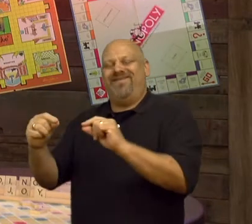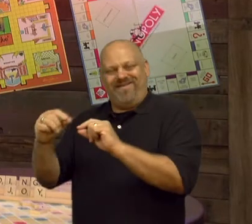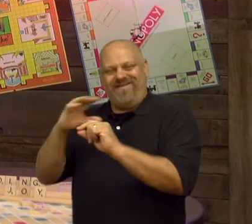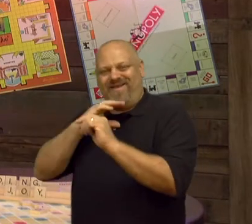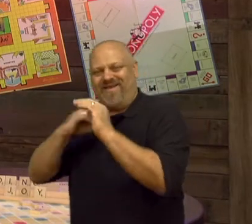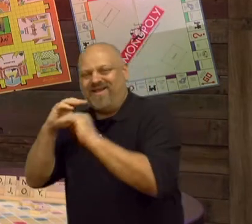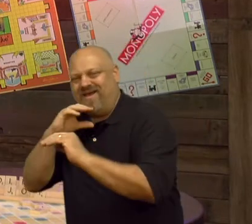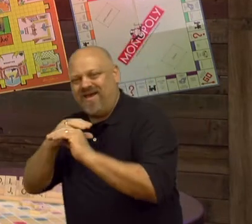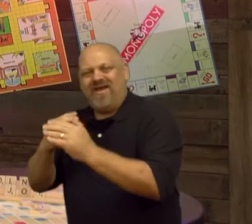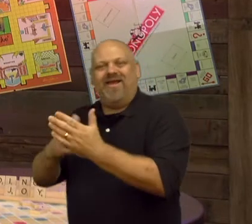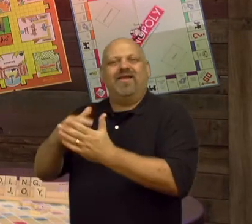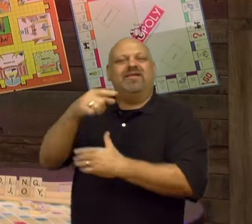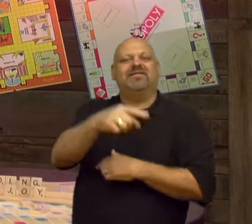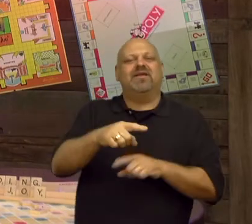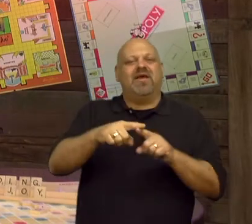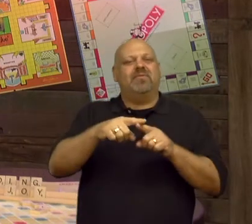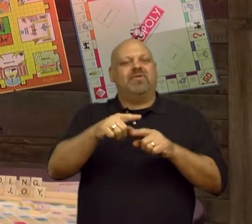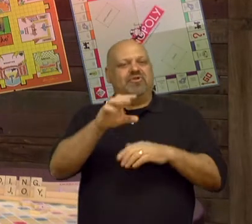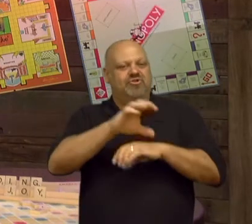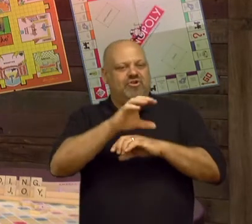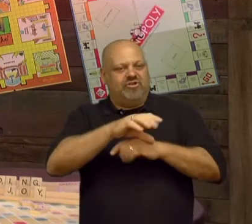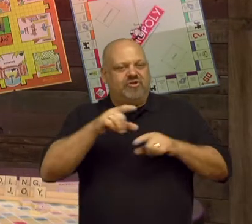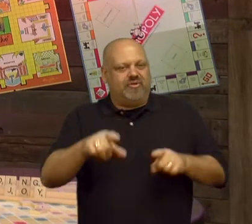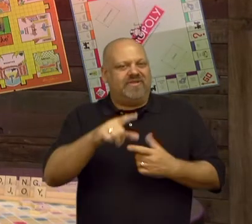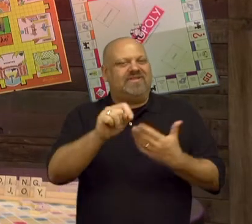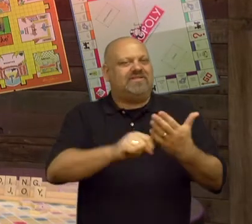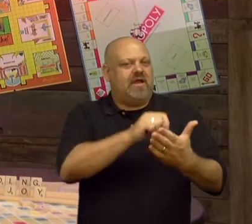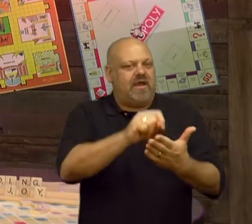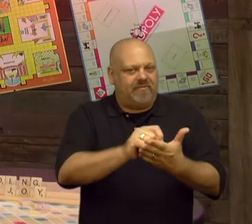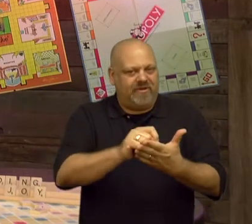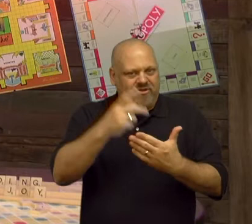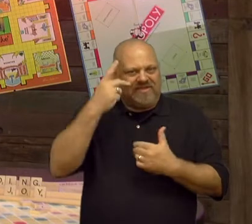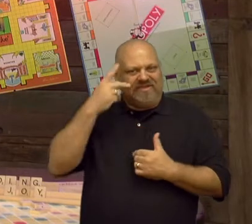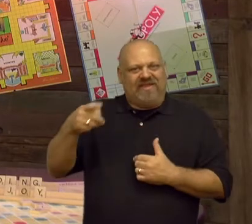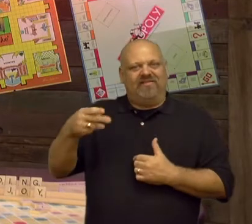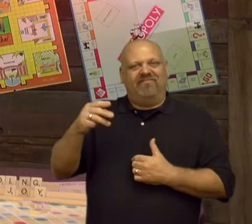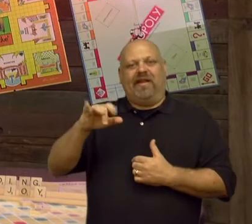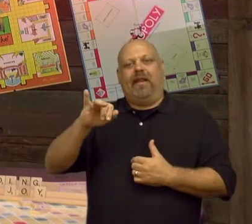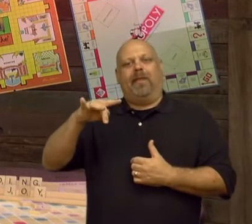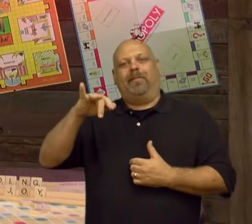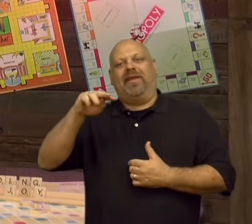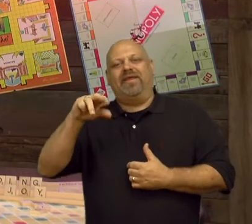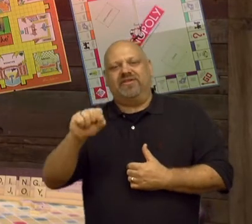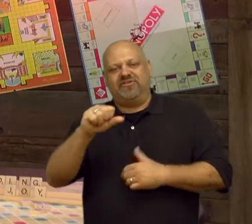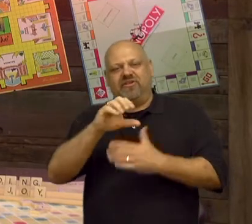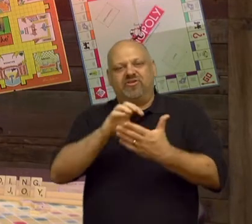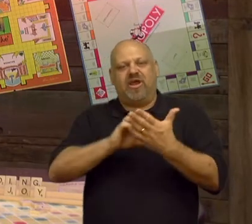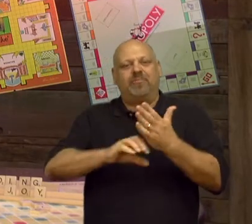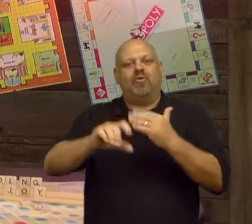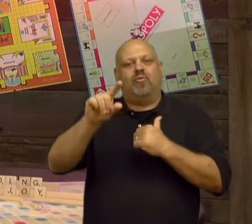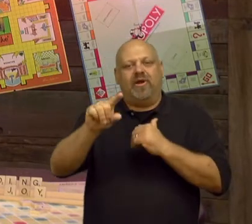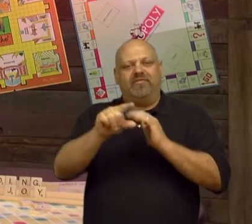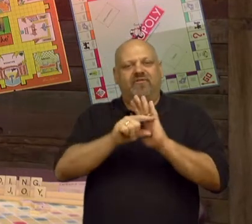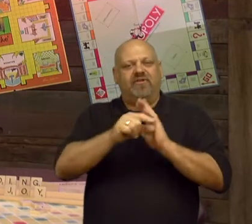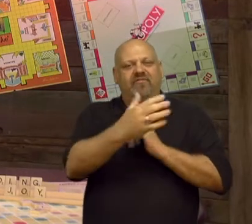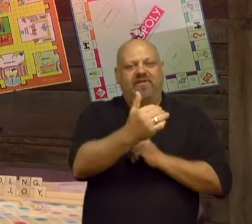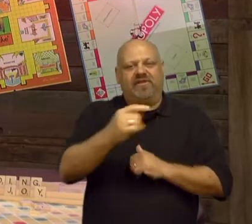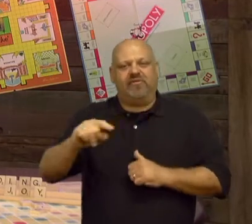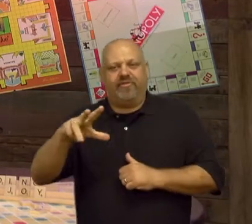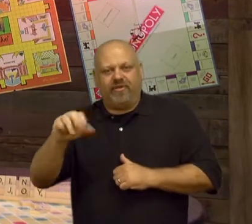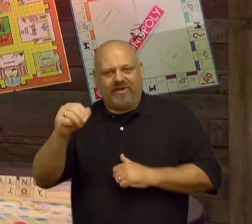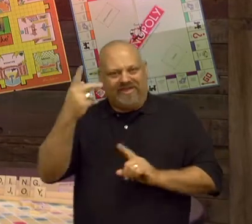churches during this time. And so we see here in Philippians chapter 1 verses 15 through 30, we